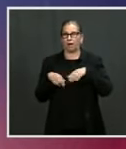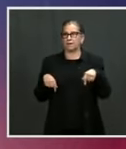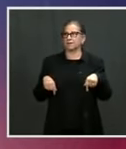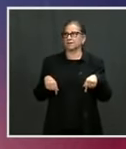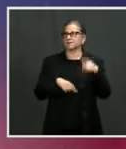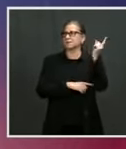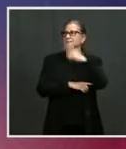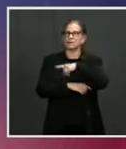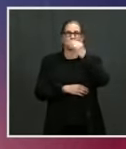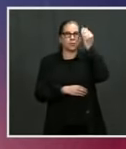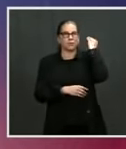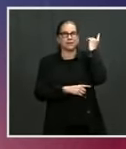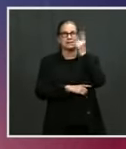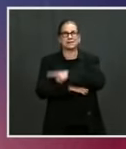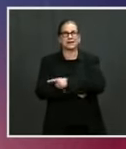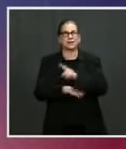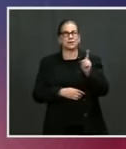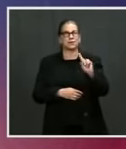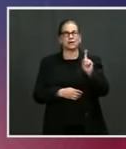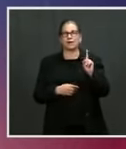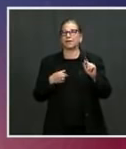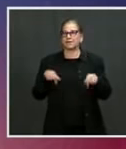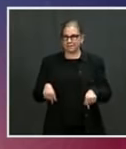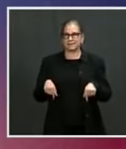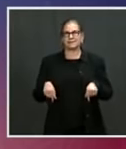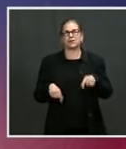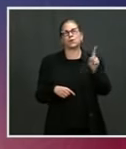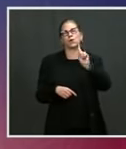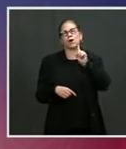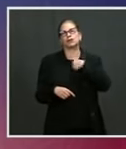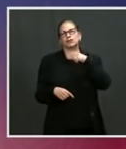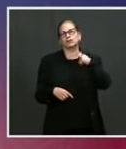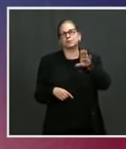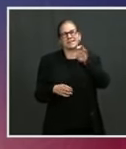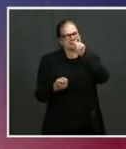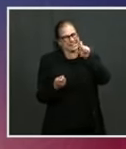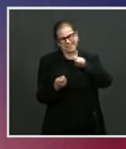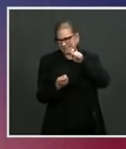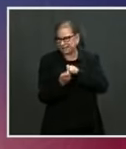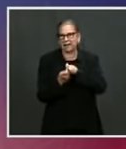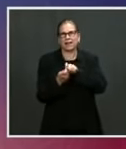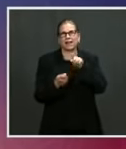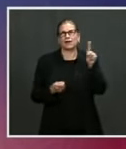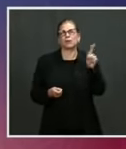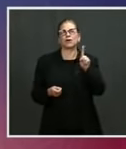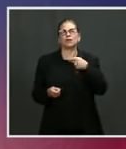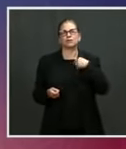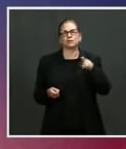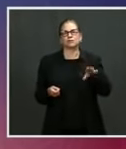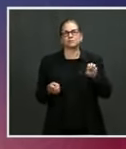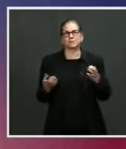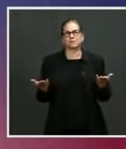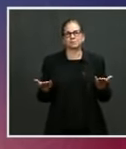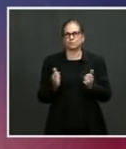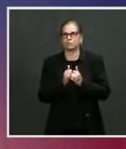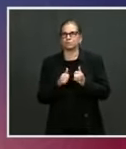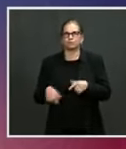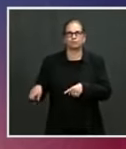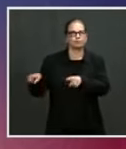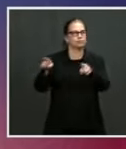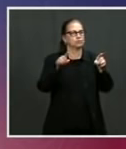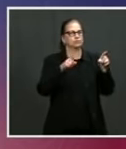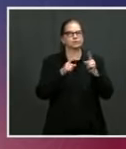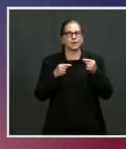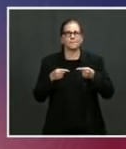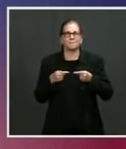here, honoring our fallen heroes. Because through pain and anguish of his loss,